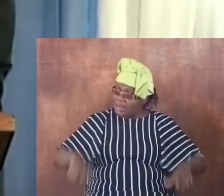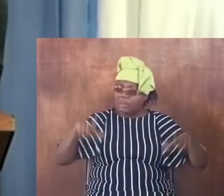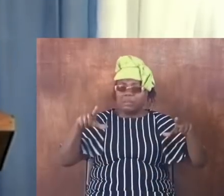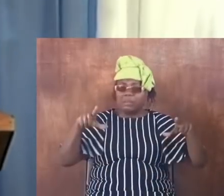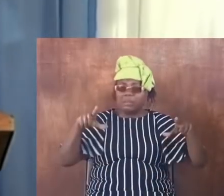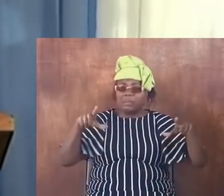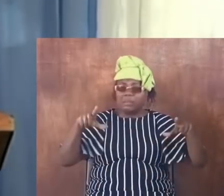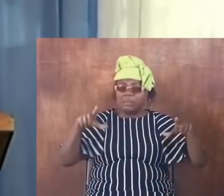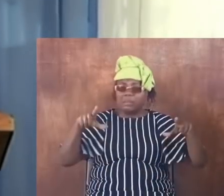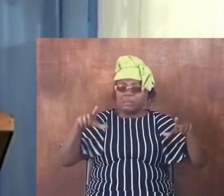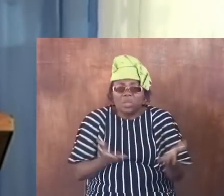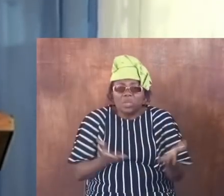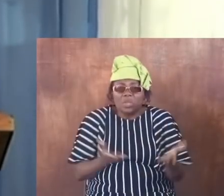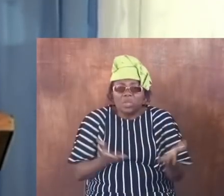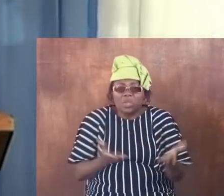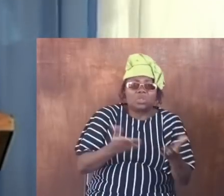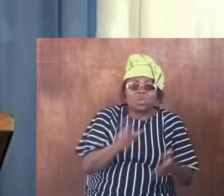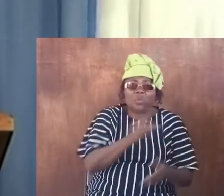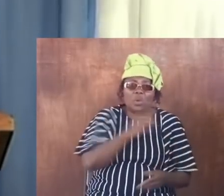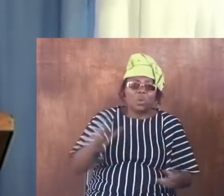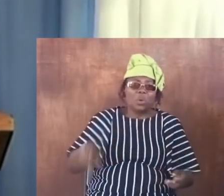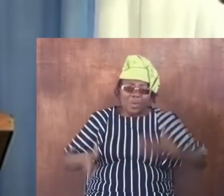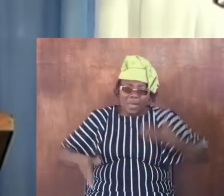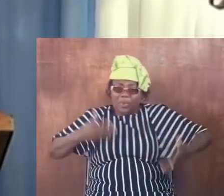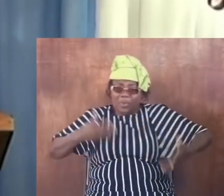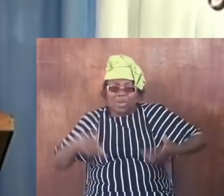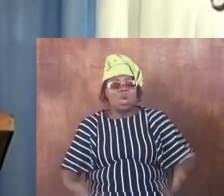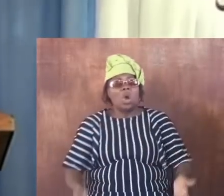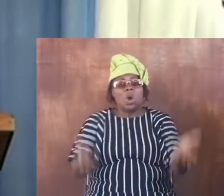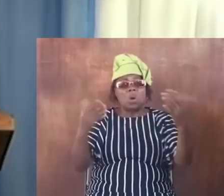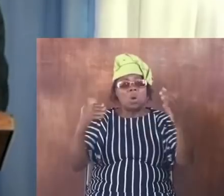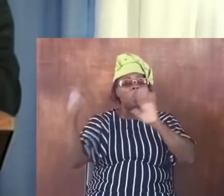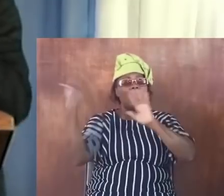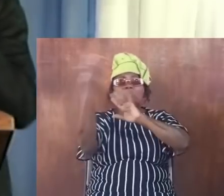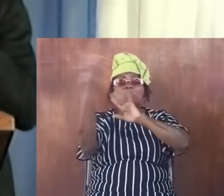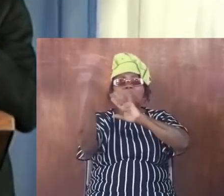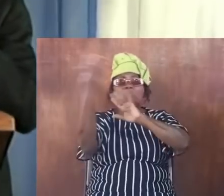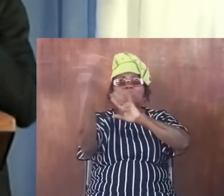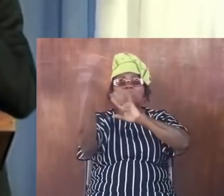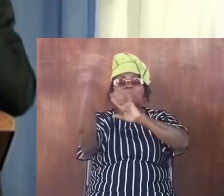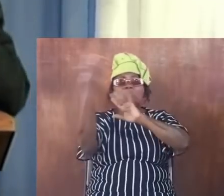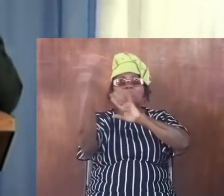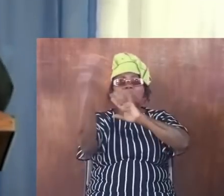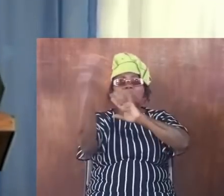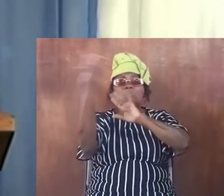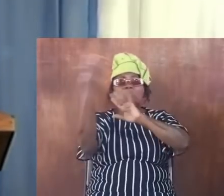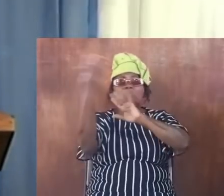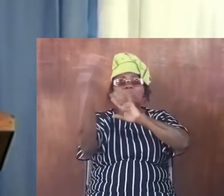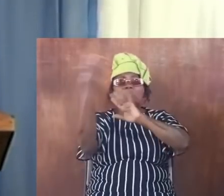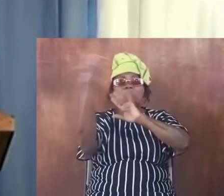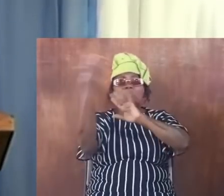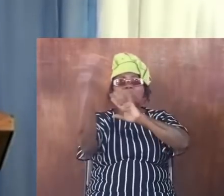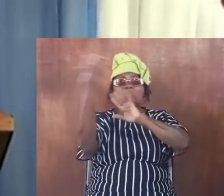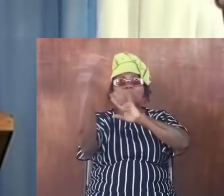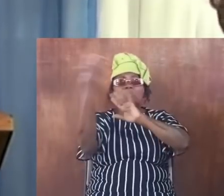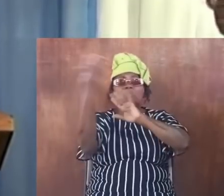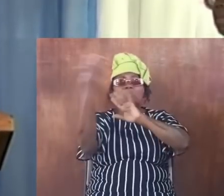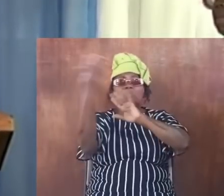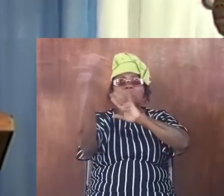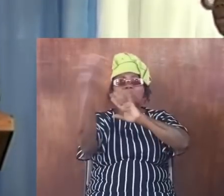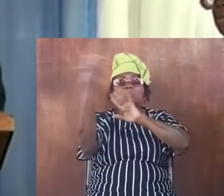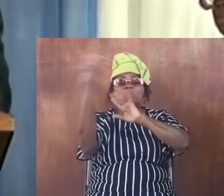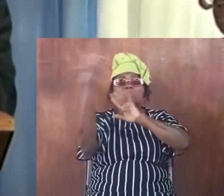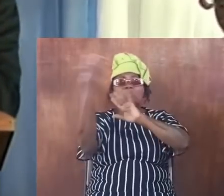heart. Serve the Lord with gladness. Come before His presence with singing and know that the Lord, He